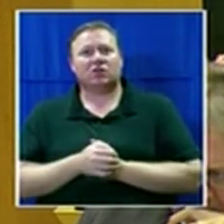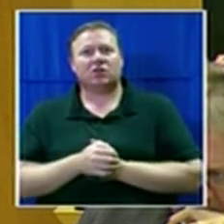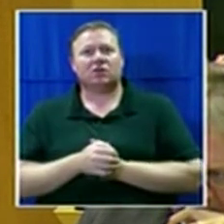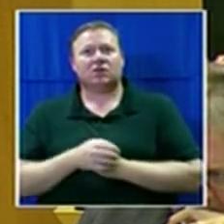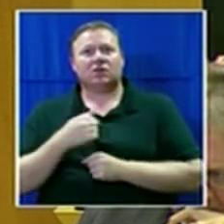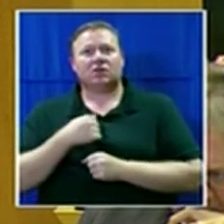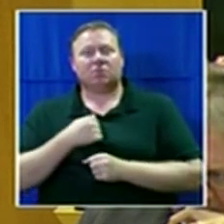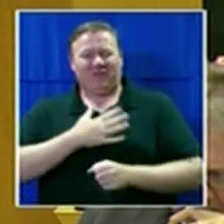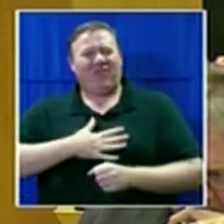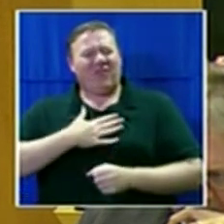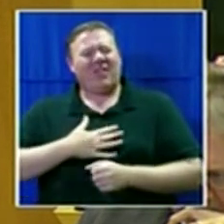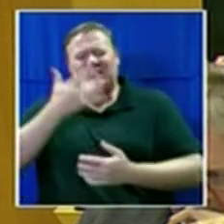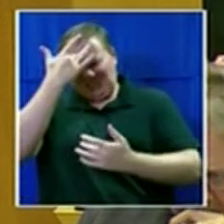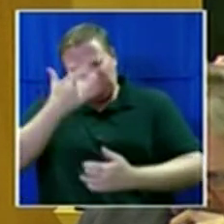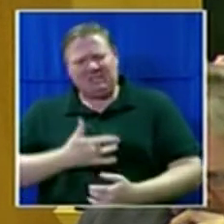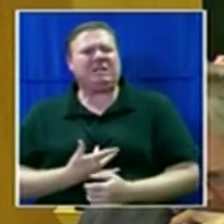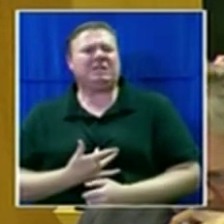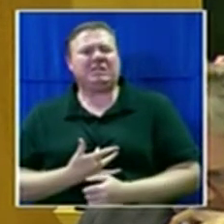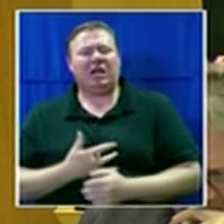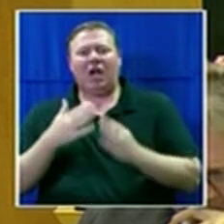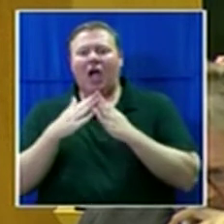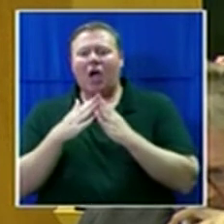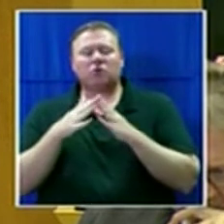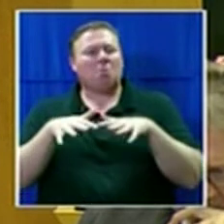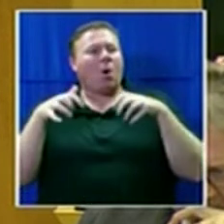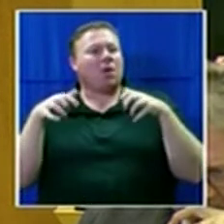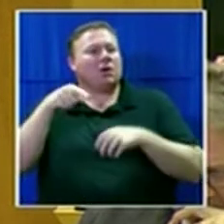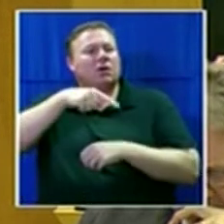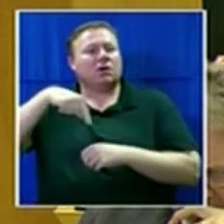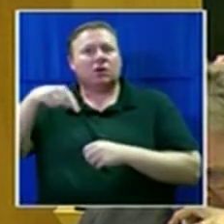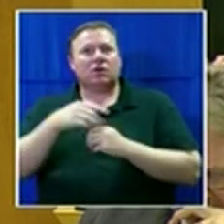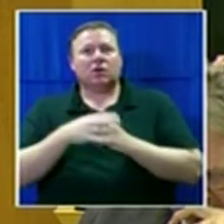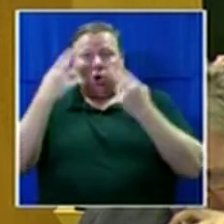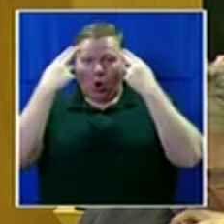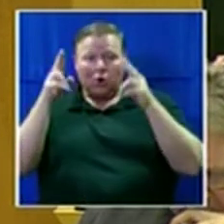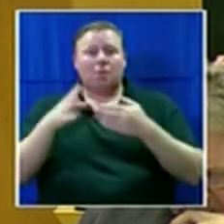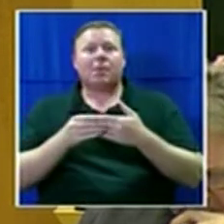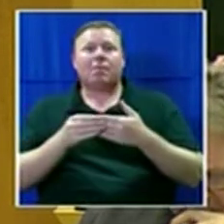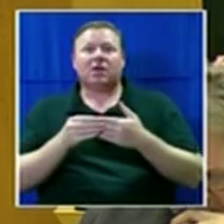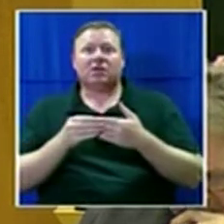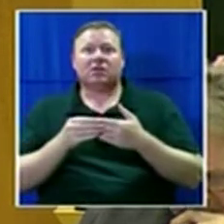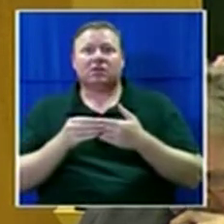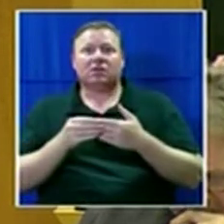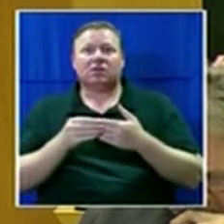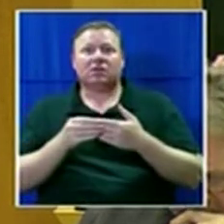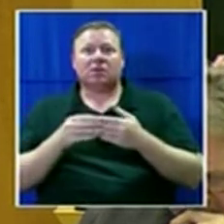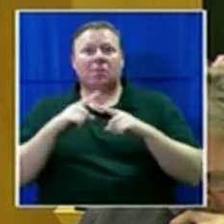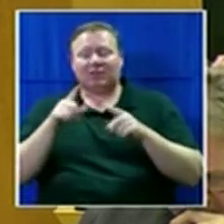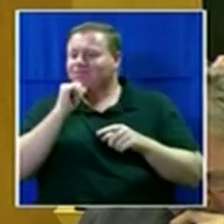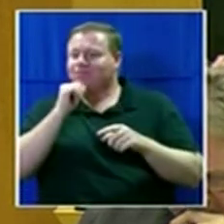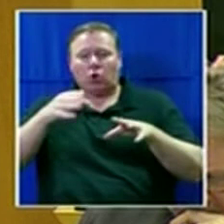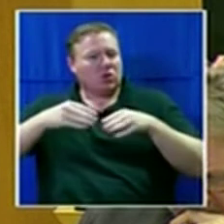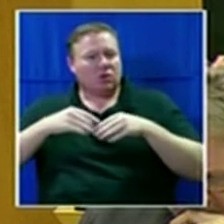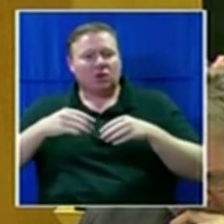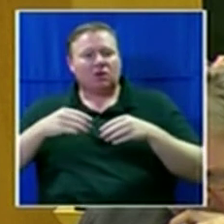feel physically ill that I sit in a house of parliament with honourable members who certainly do not earn the